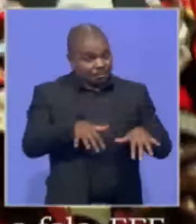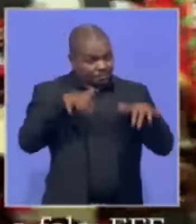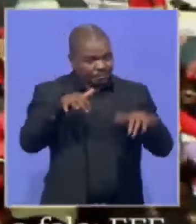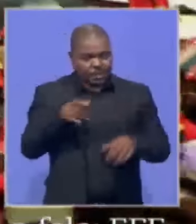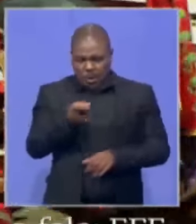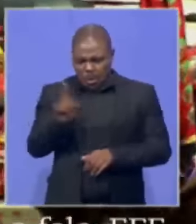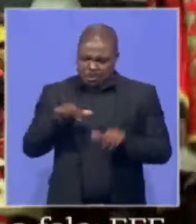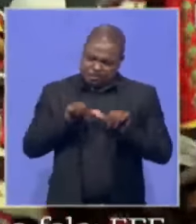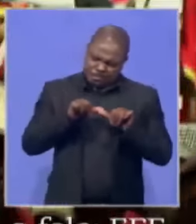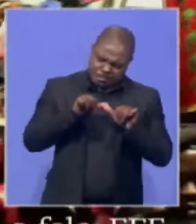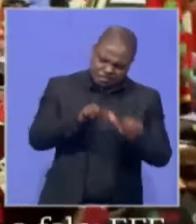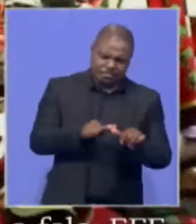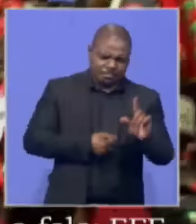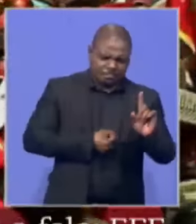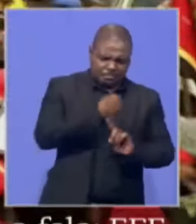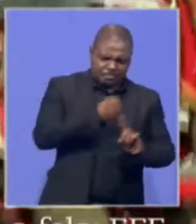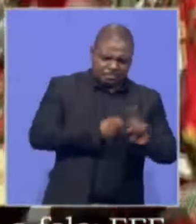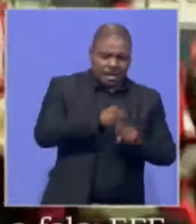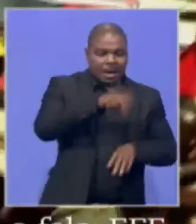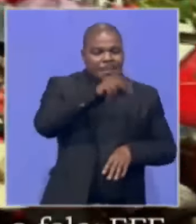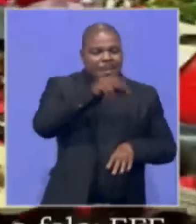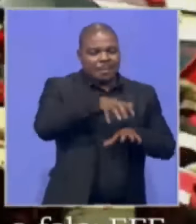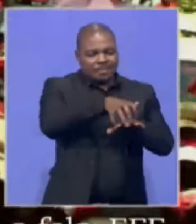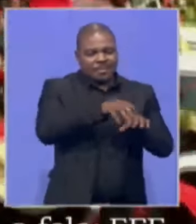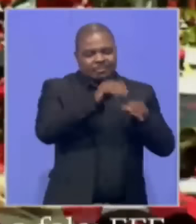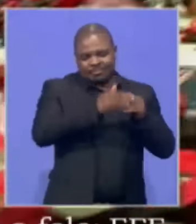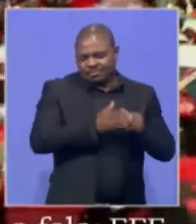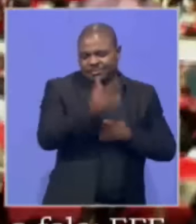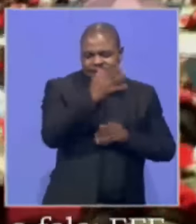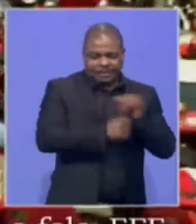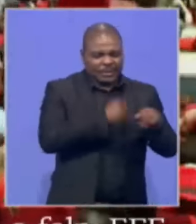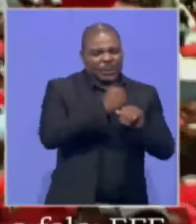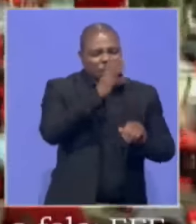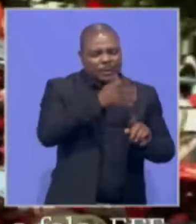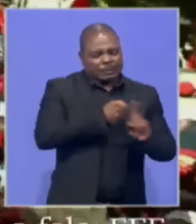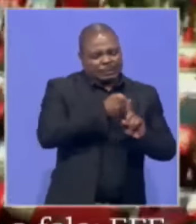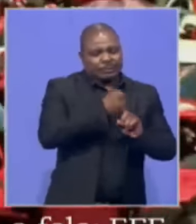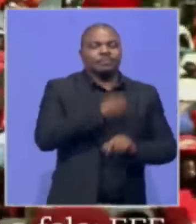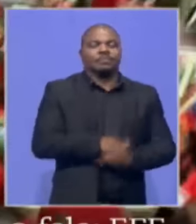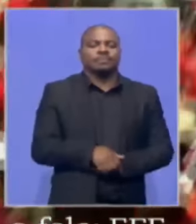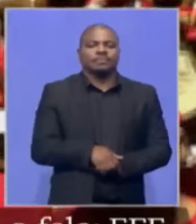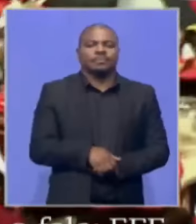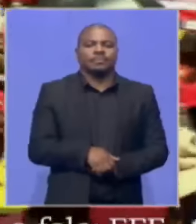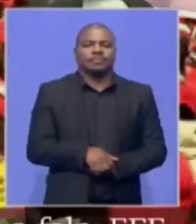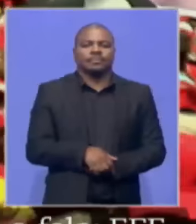tlile go tswelela go bua ka morero o ka ga phalaphala mo dingwageng tse tlhano tse ditlang.